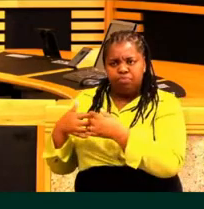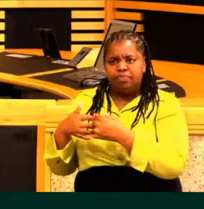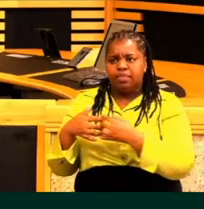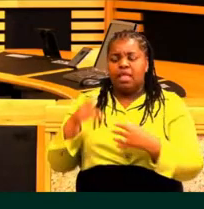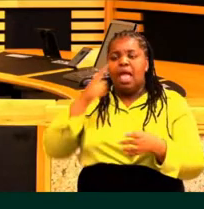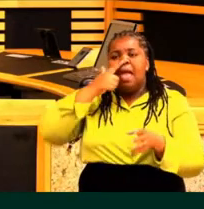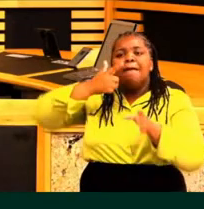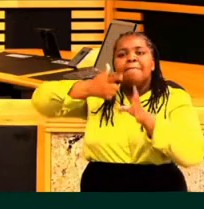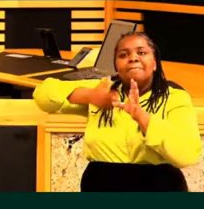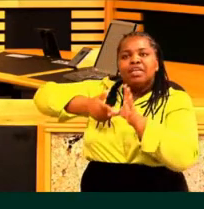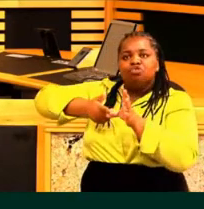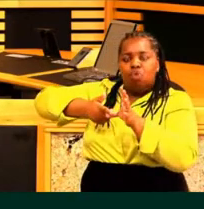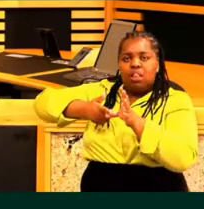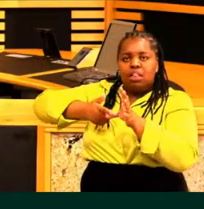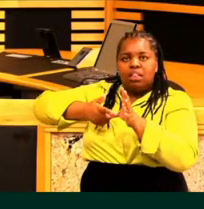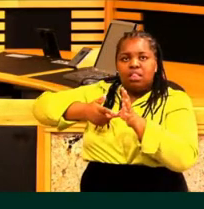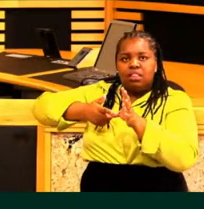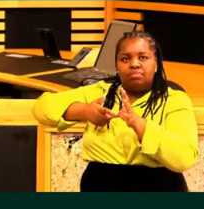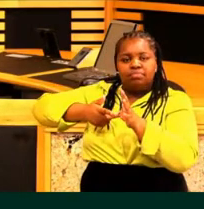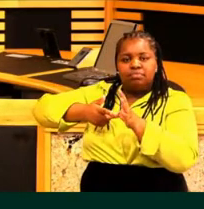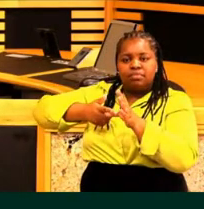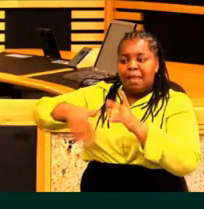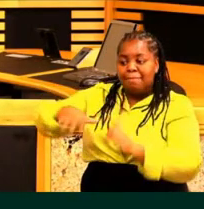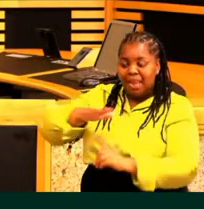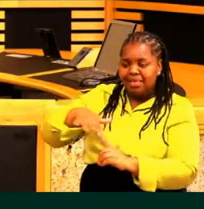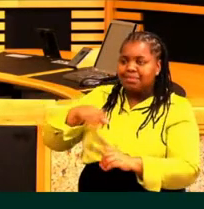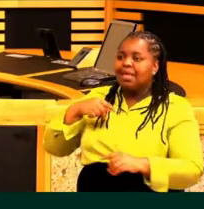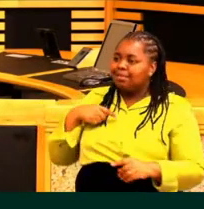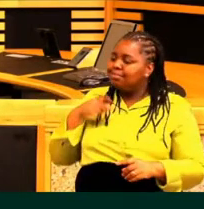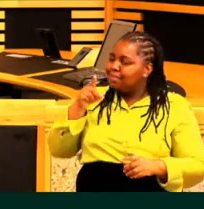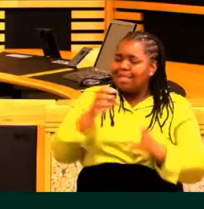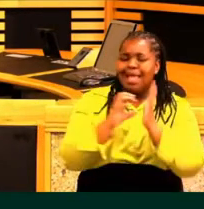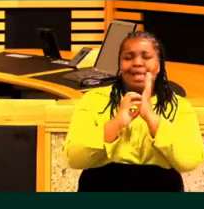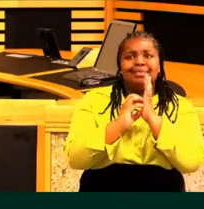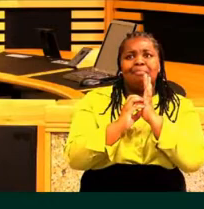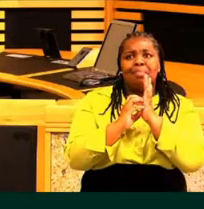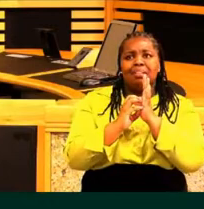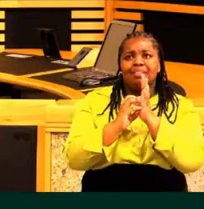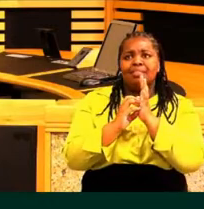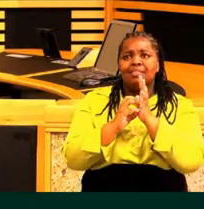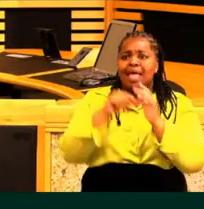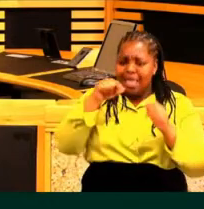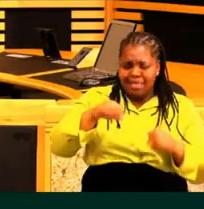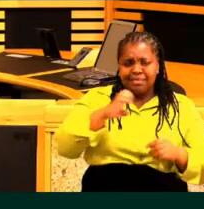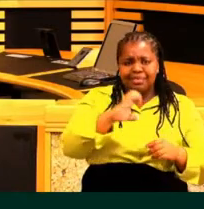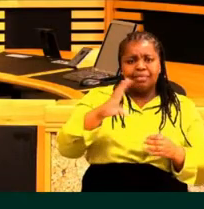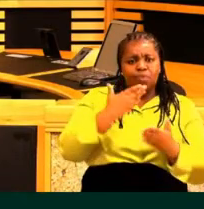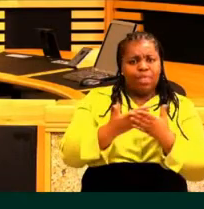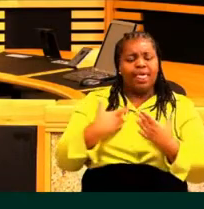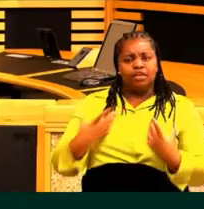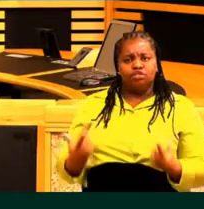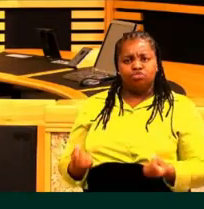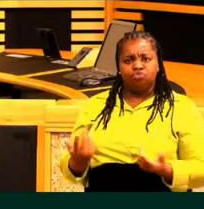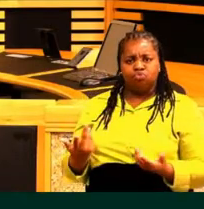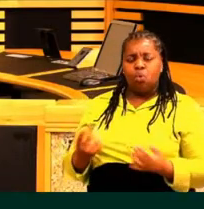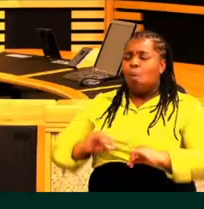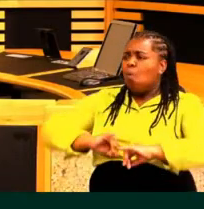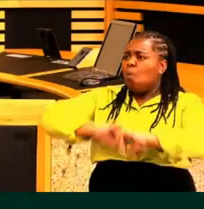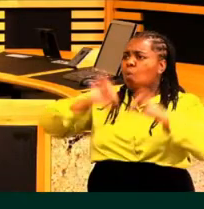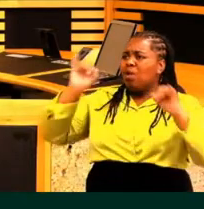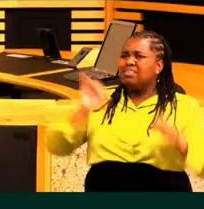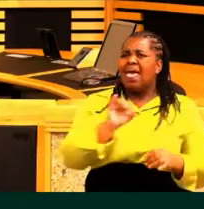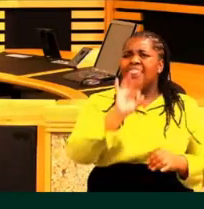petrol station and that's an example that all smmes and entrepreneurs in the Eastern Cape especially the